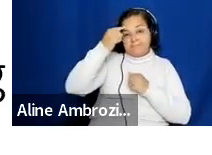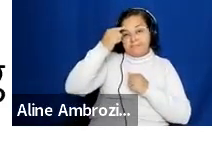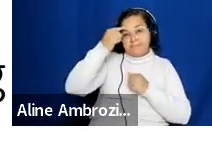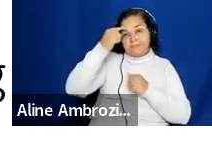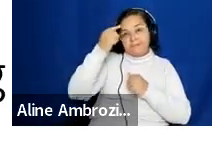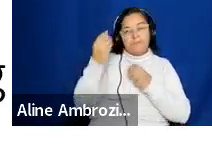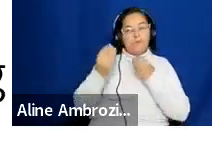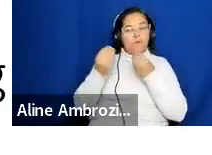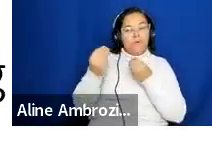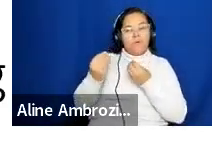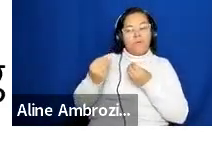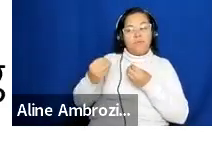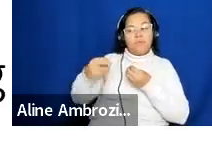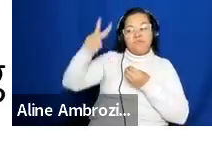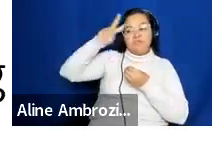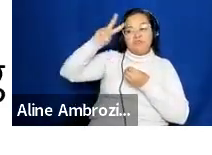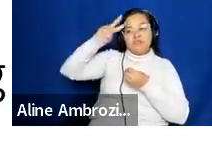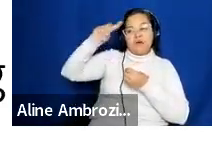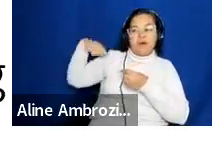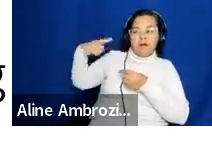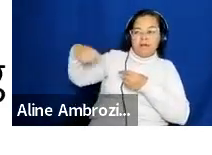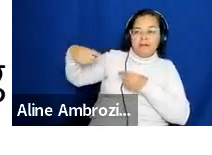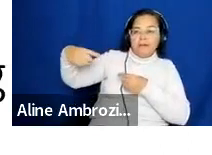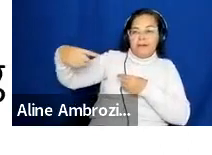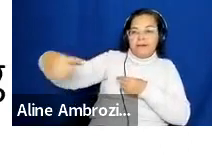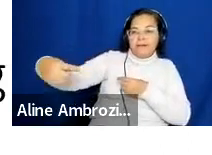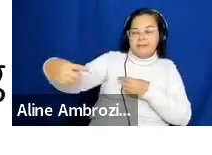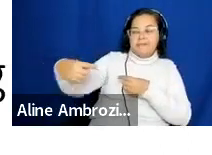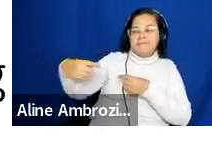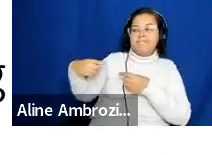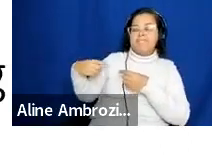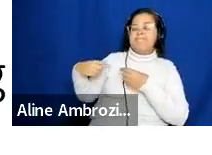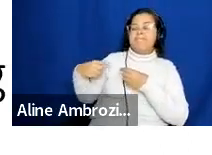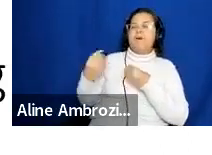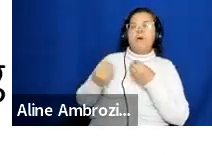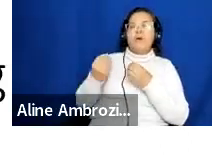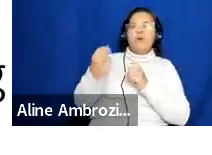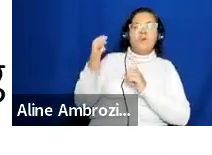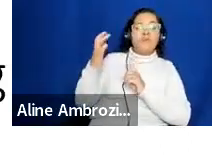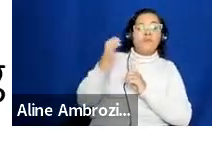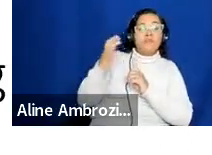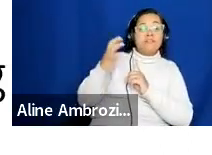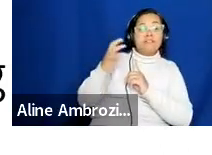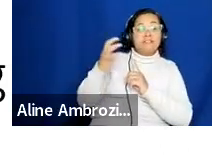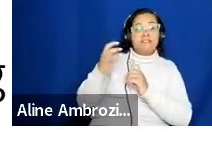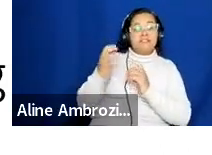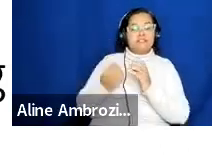of social formations. What assumptions are in play?